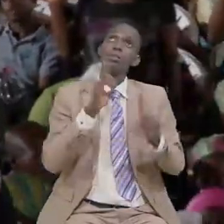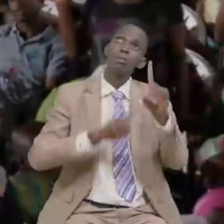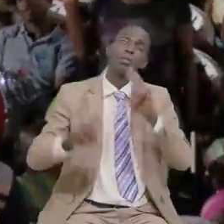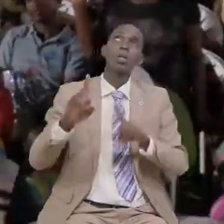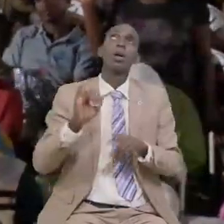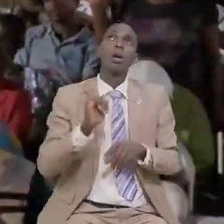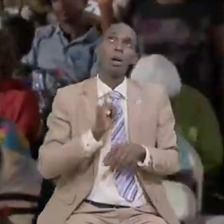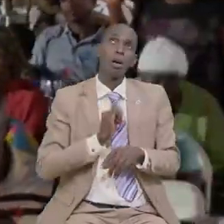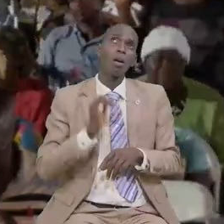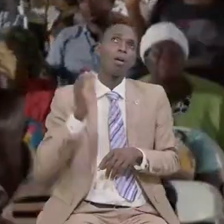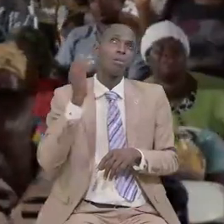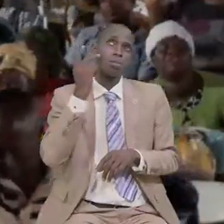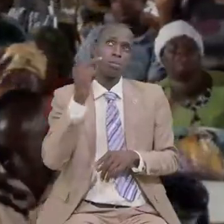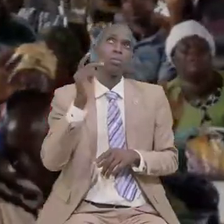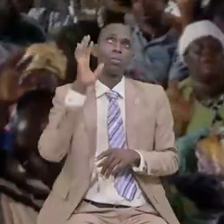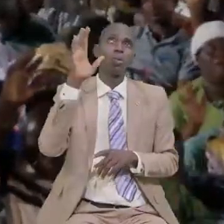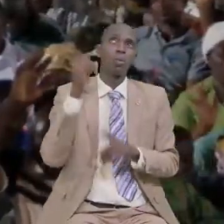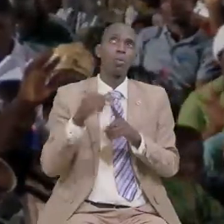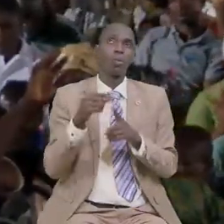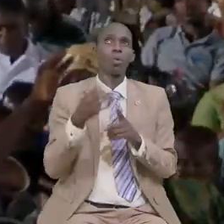word of mercy.